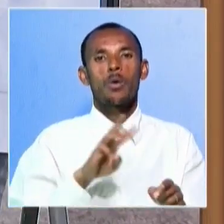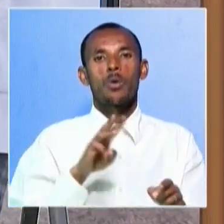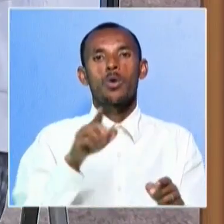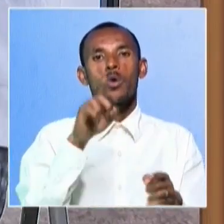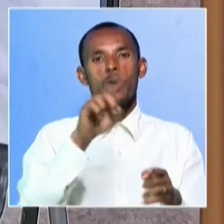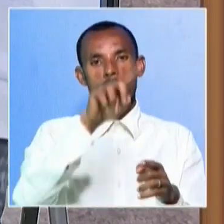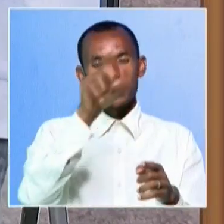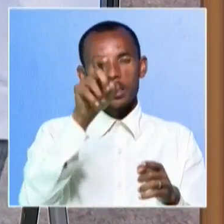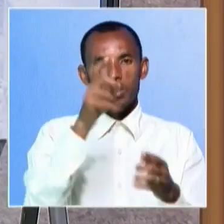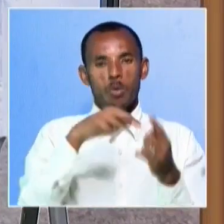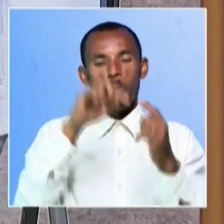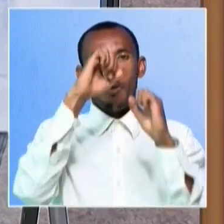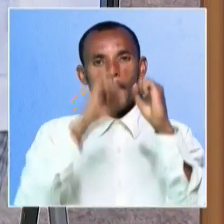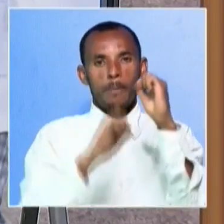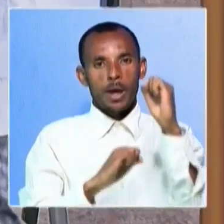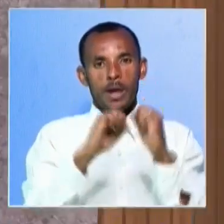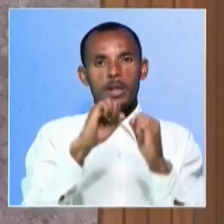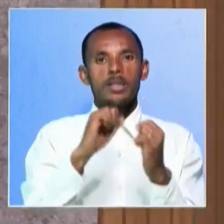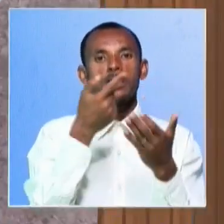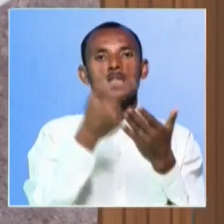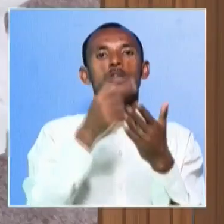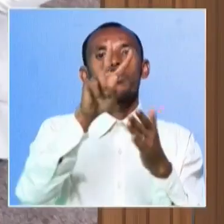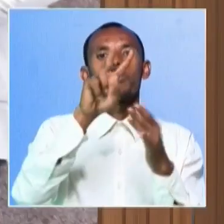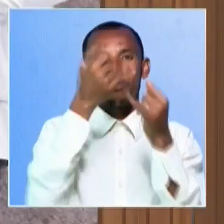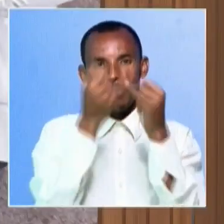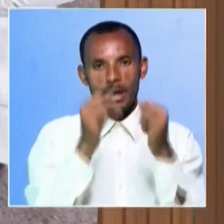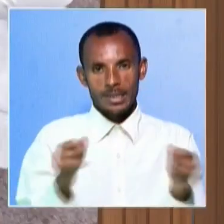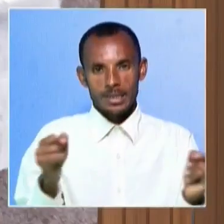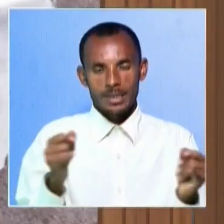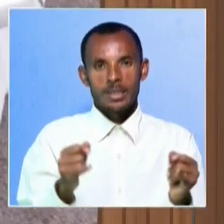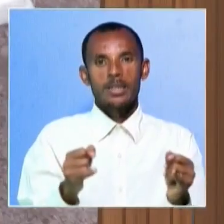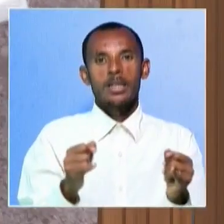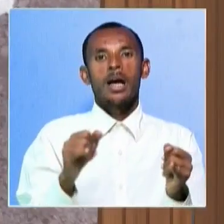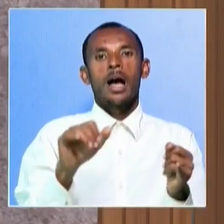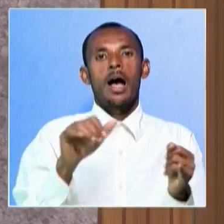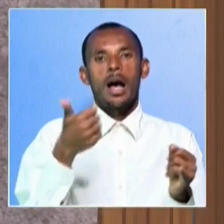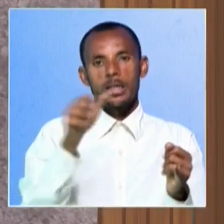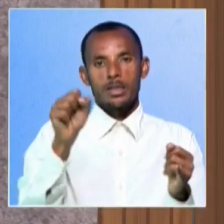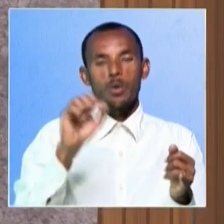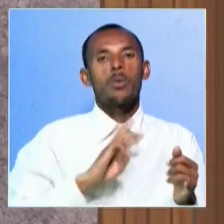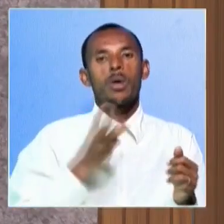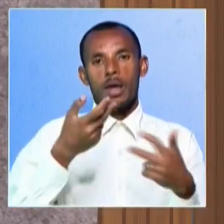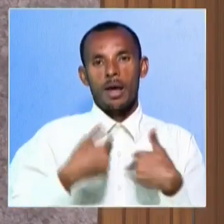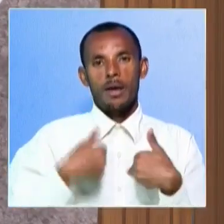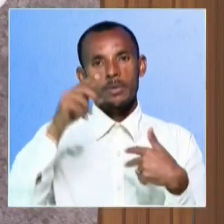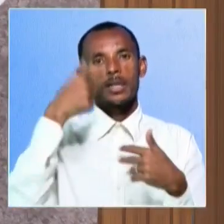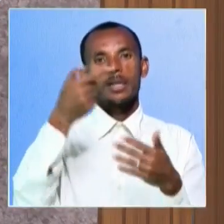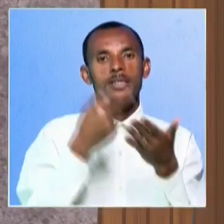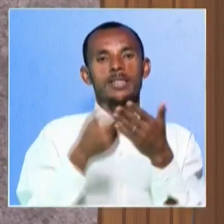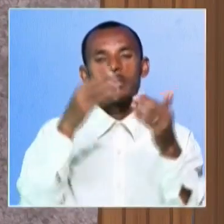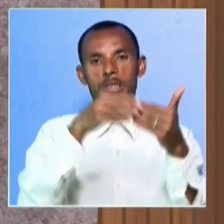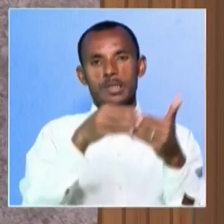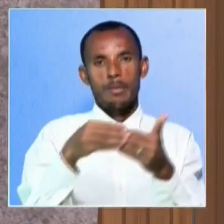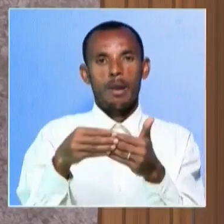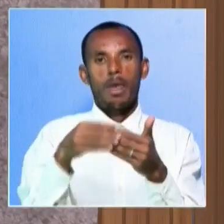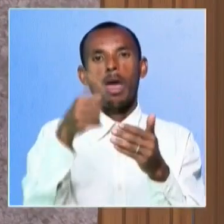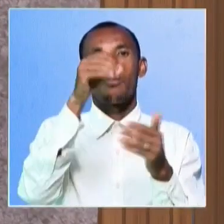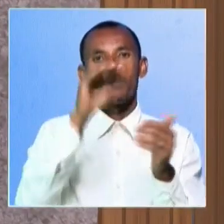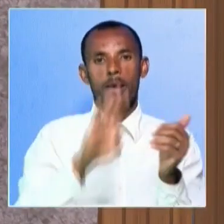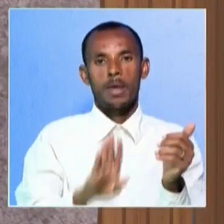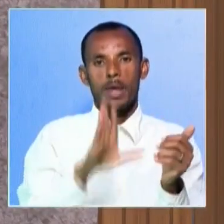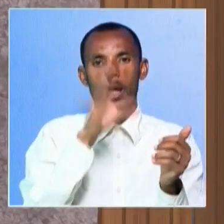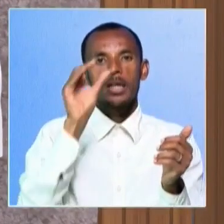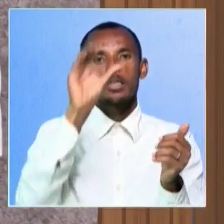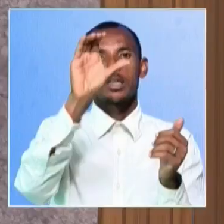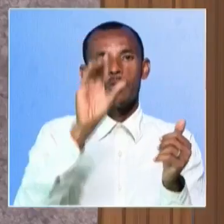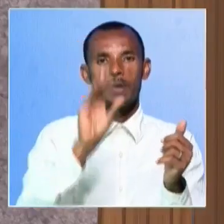asked to compare these two fractions, as we have said here in these principles, a over b and c